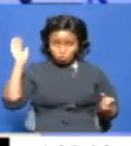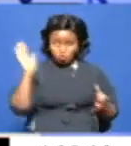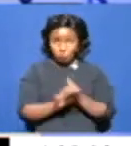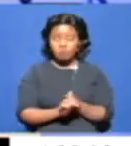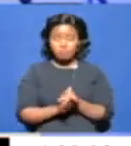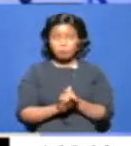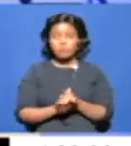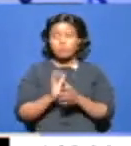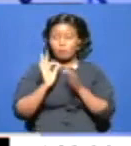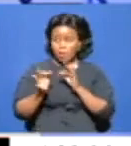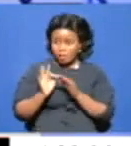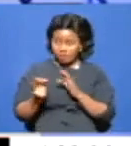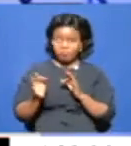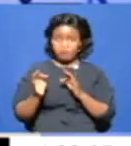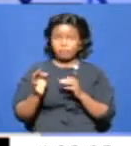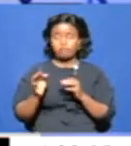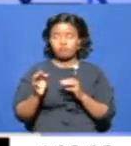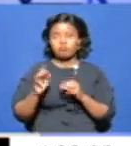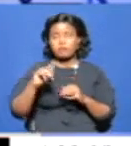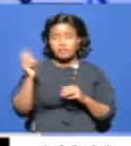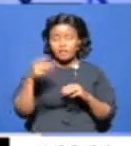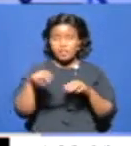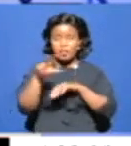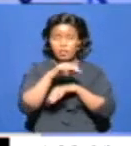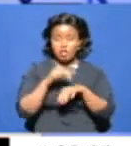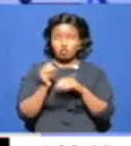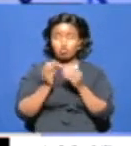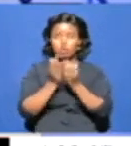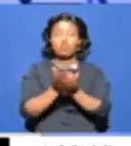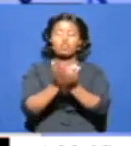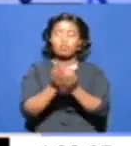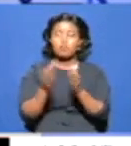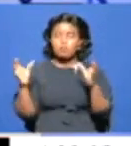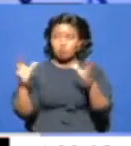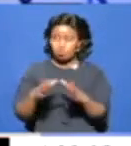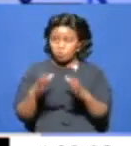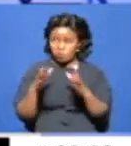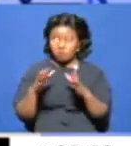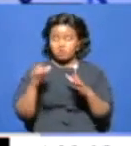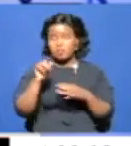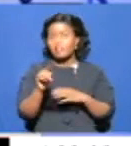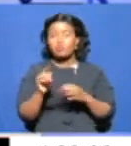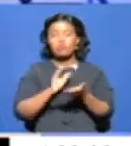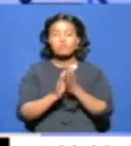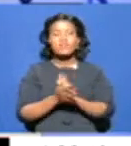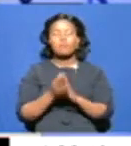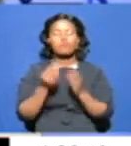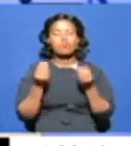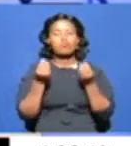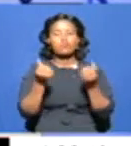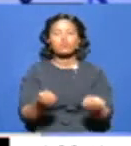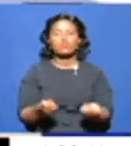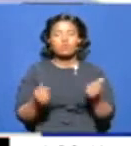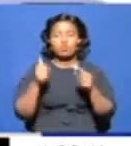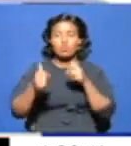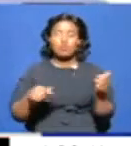and when the Kenya National Shipping Line comes to be, that will be one of the solutions that will be